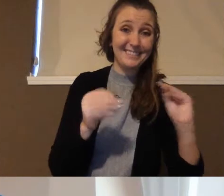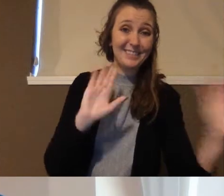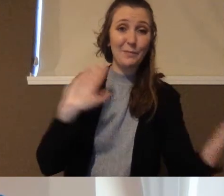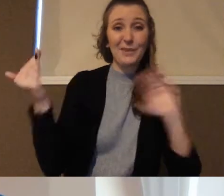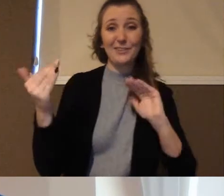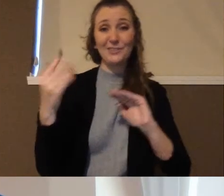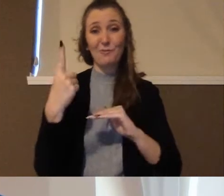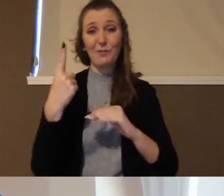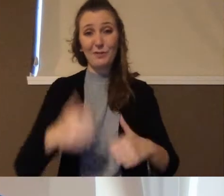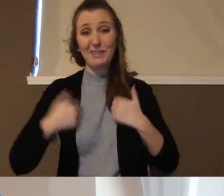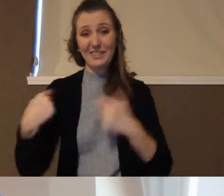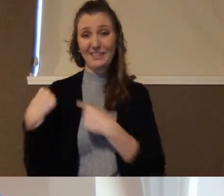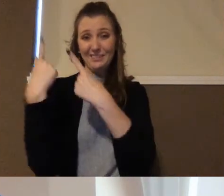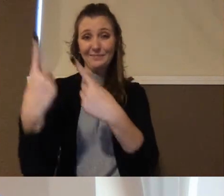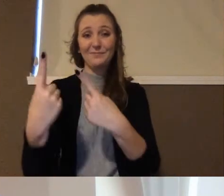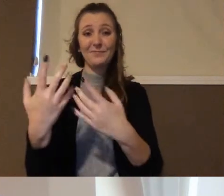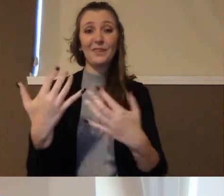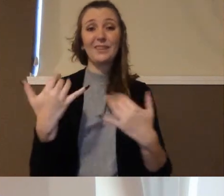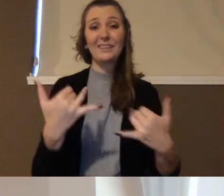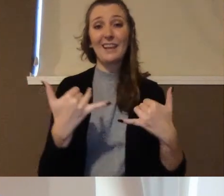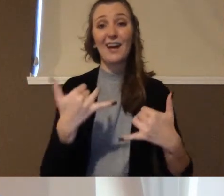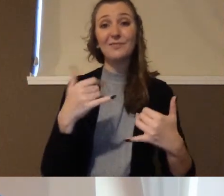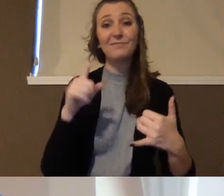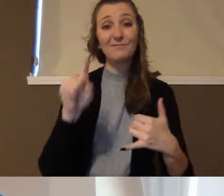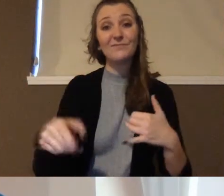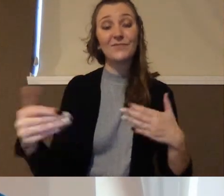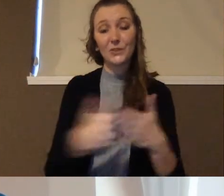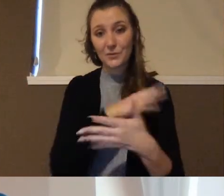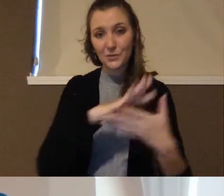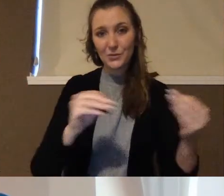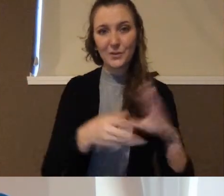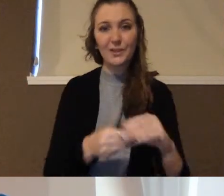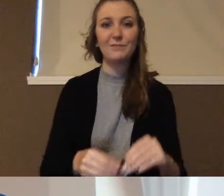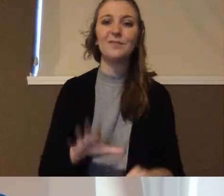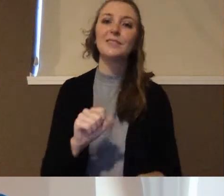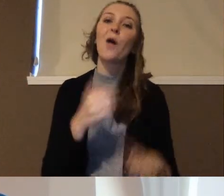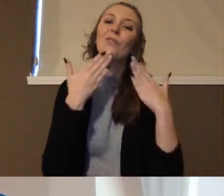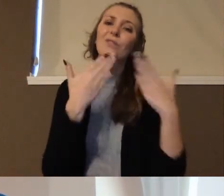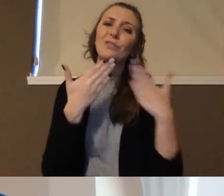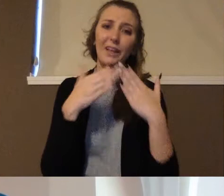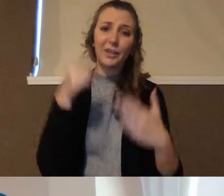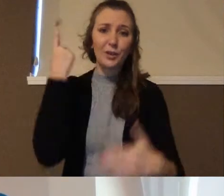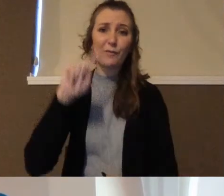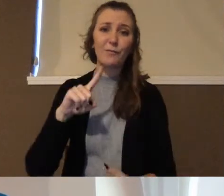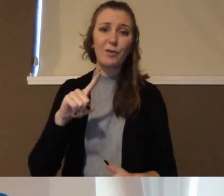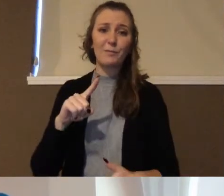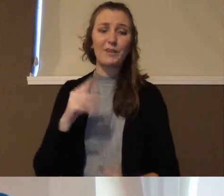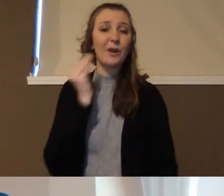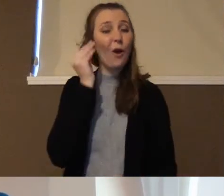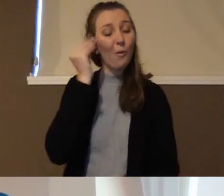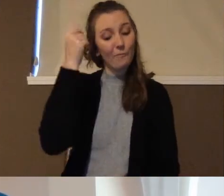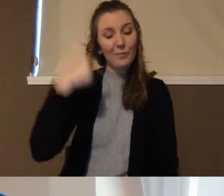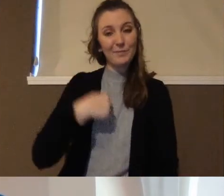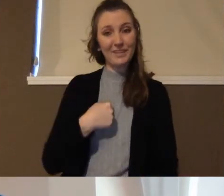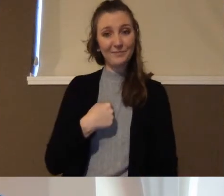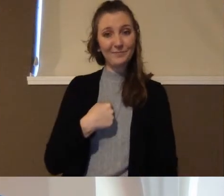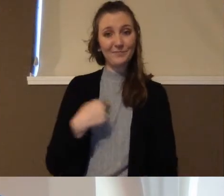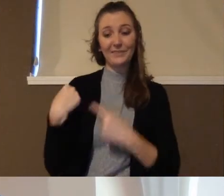Thank you for being a home to me these past